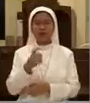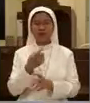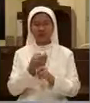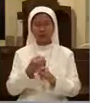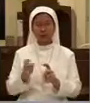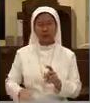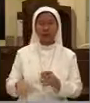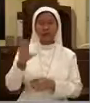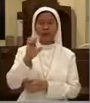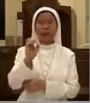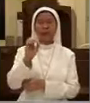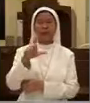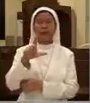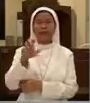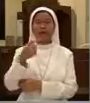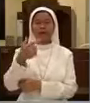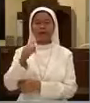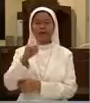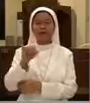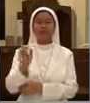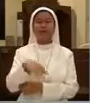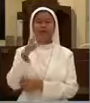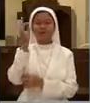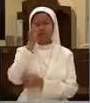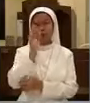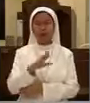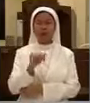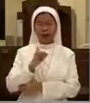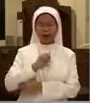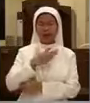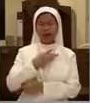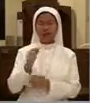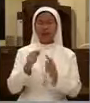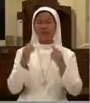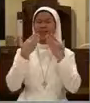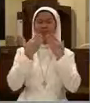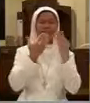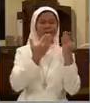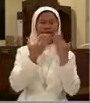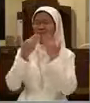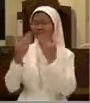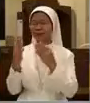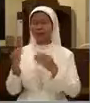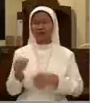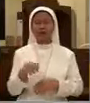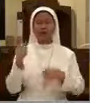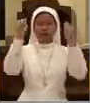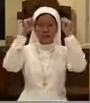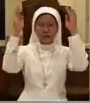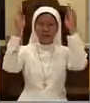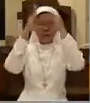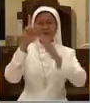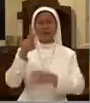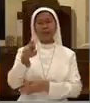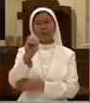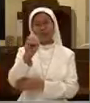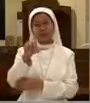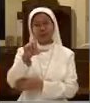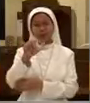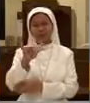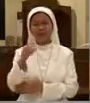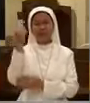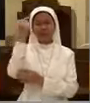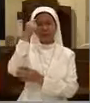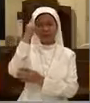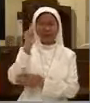Filipino. And I would like to thank our kabayan, Archbishop Rolly,